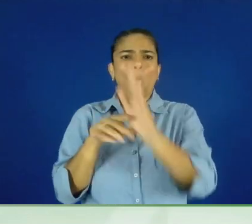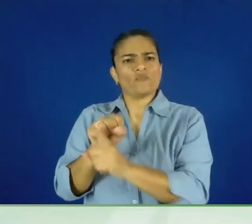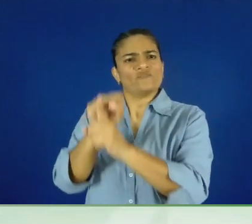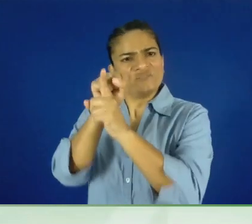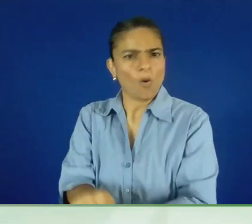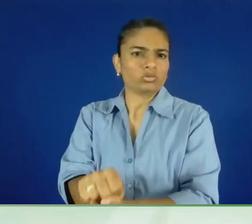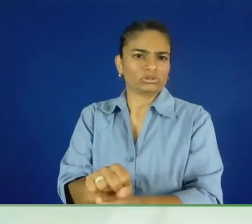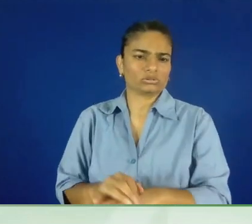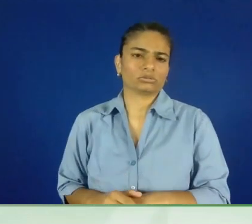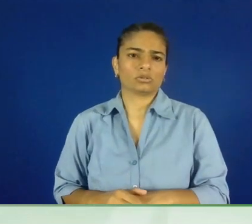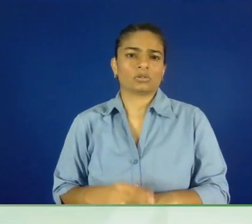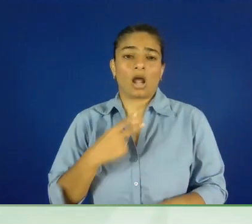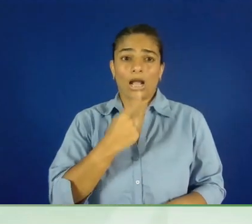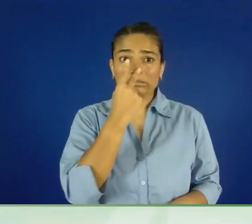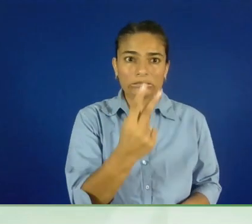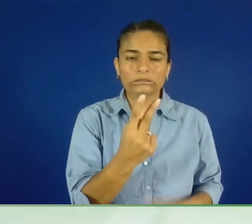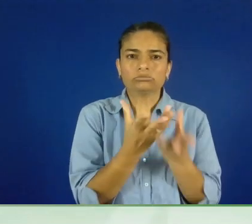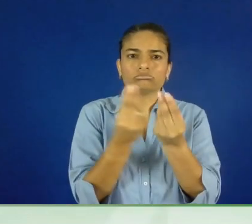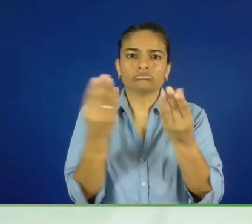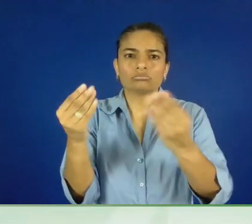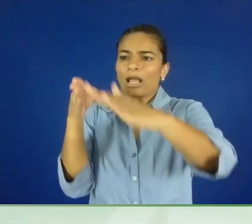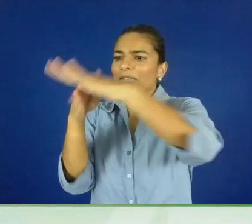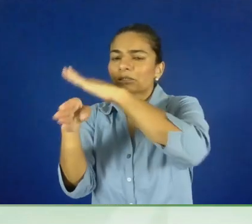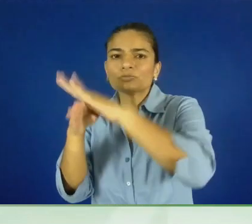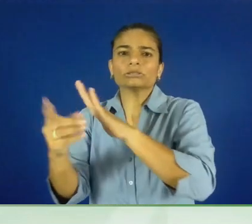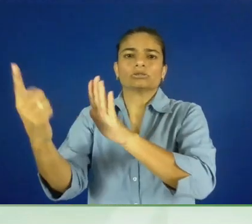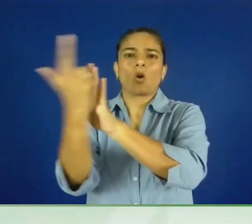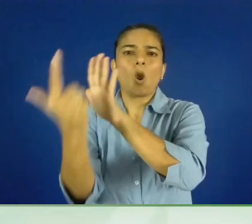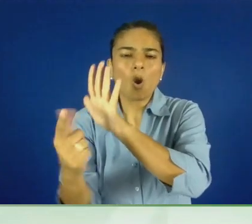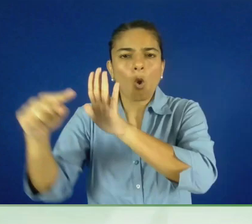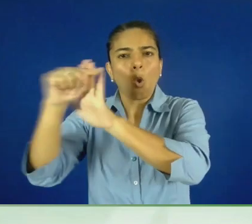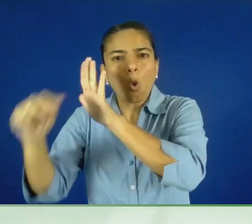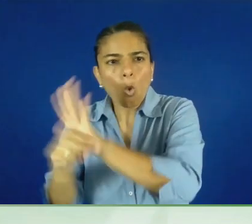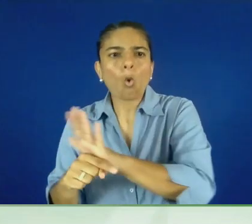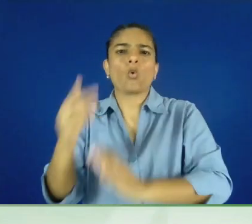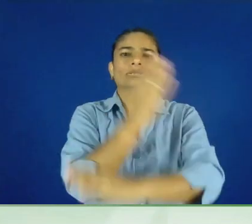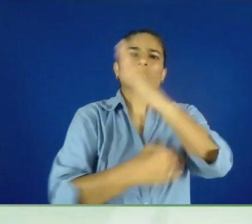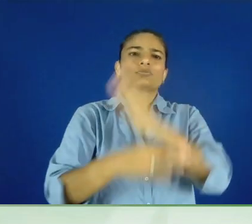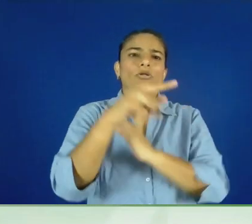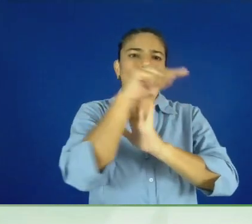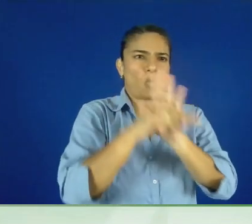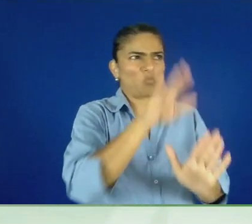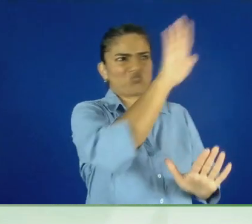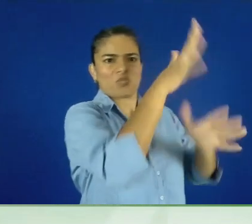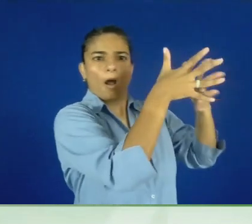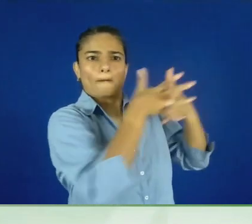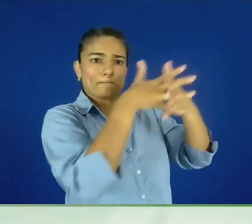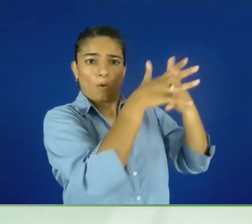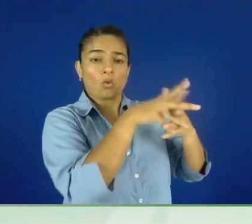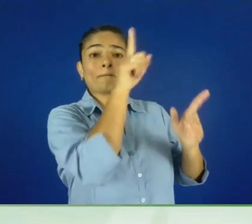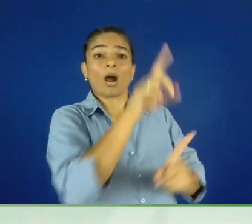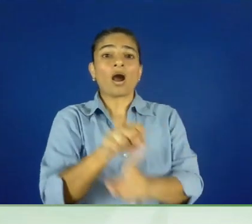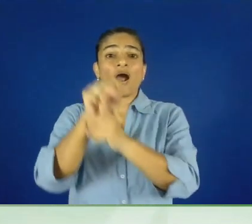weren't paying attention. What's making the European Accessibility Act so powerful is that there's real enforcement. There's money and potentially jail